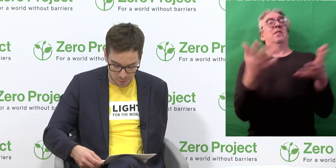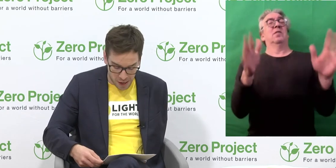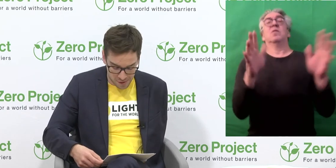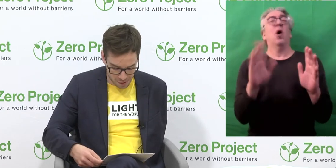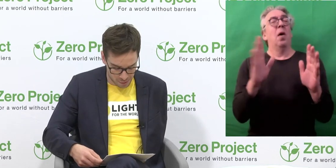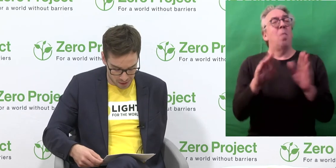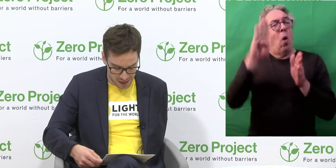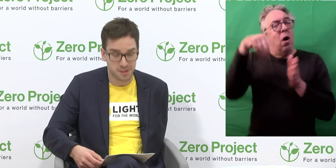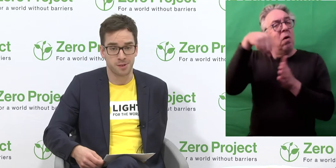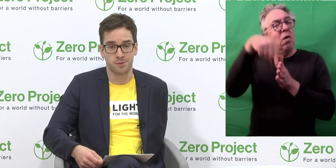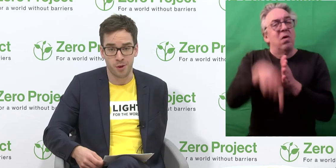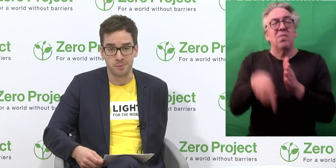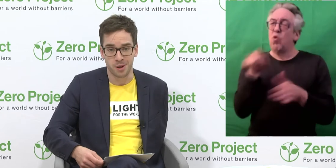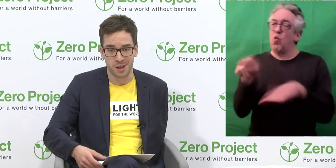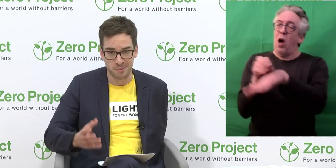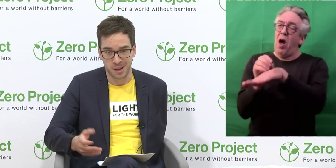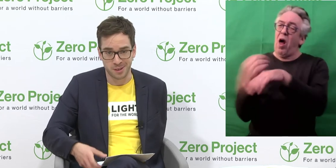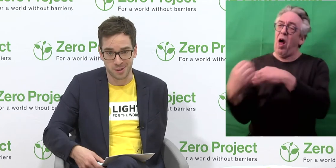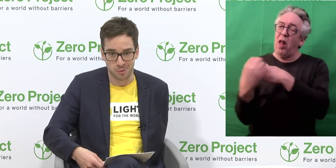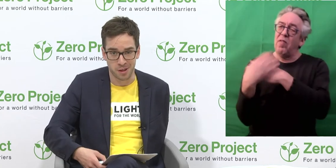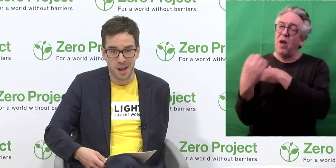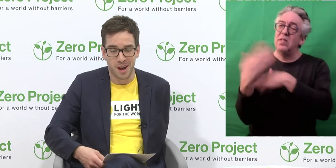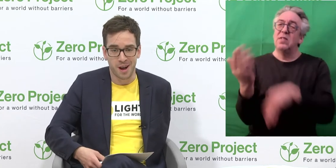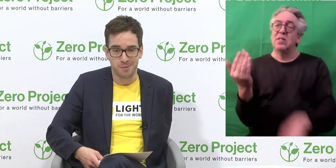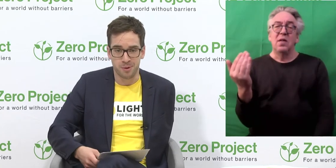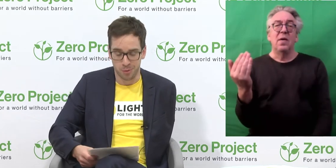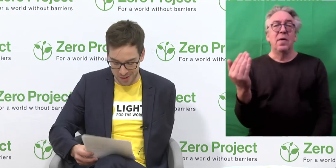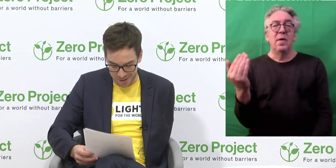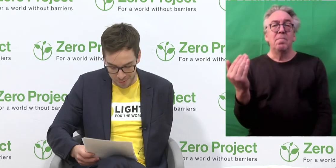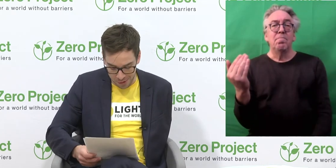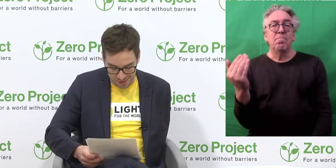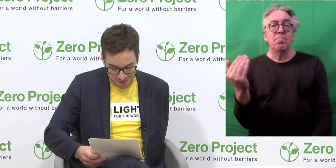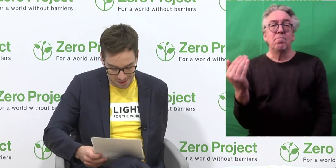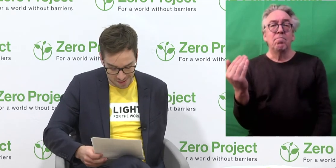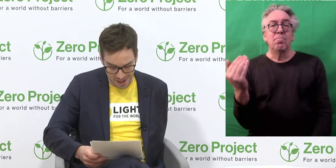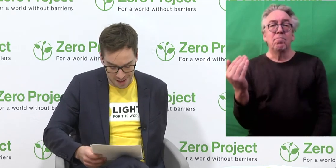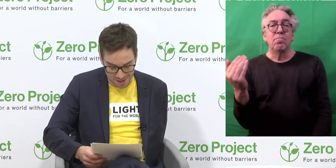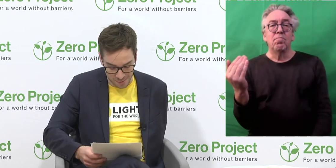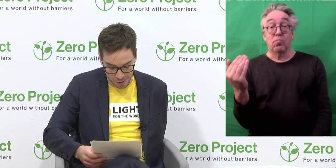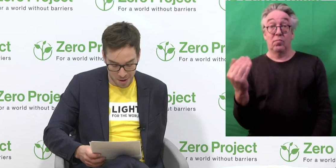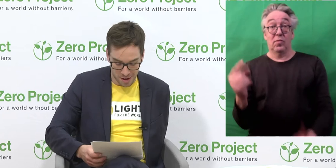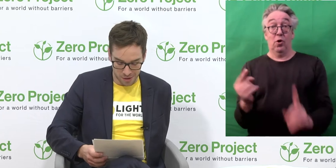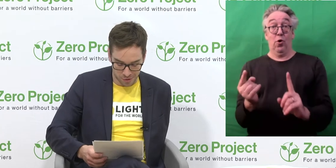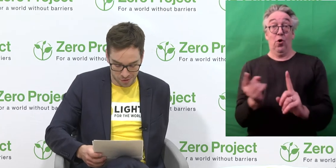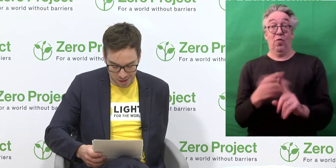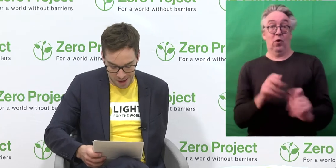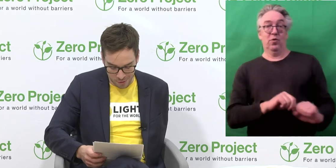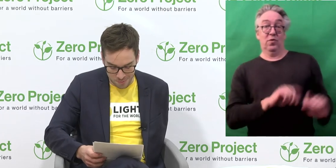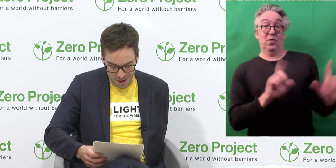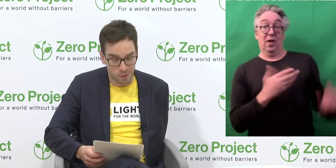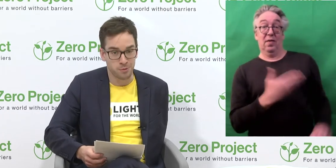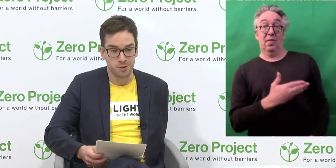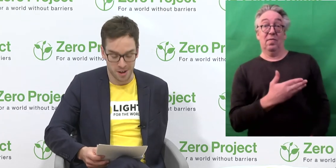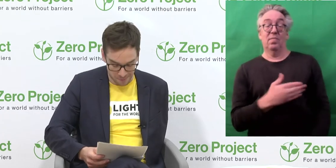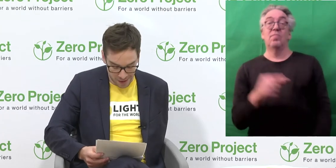the advice we got from them. And we will put in the first slide from Georgine